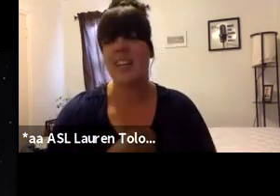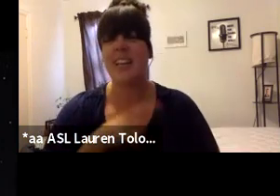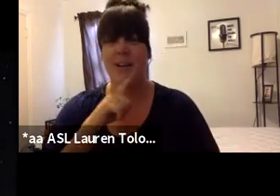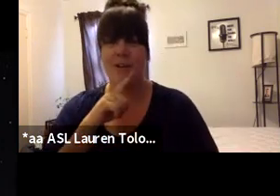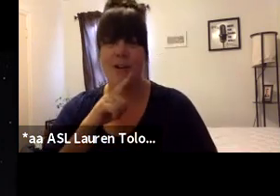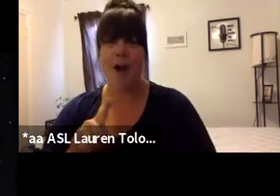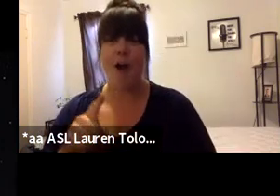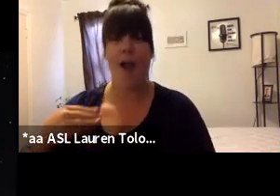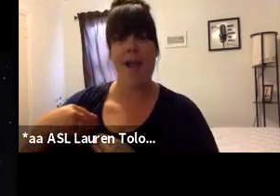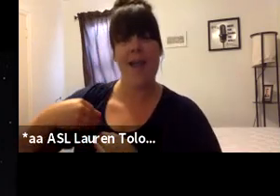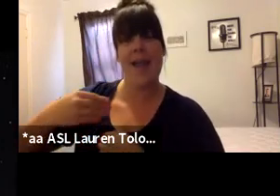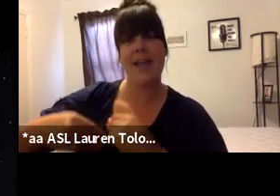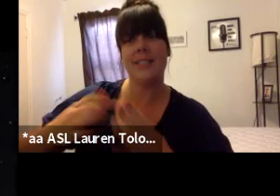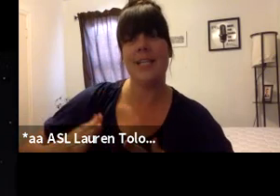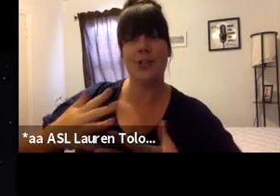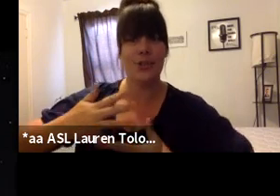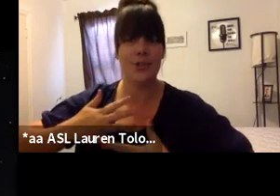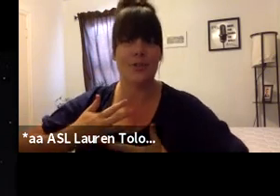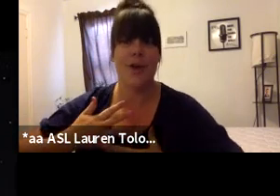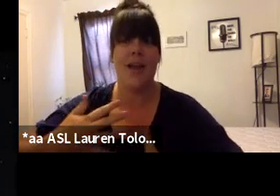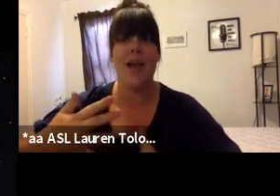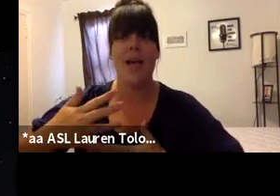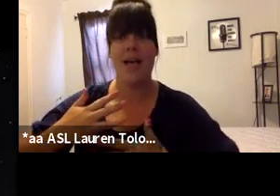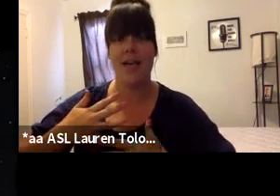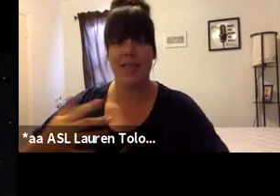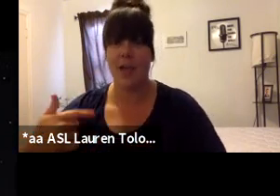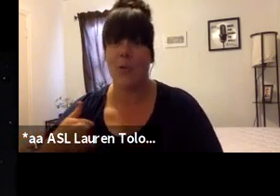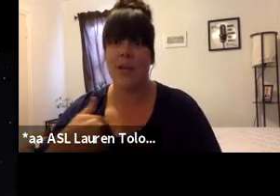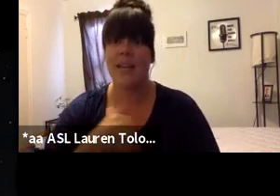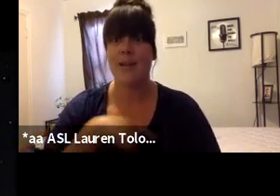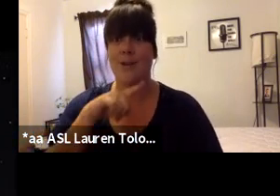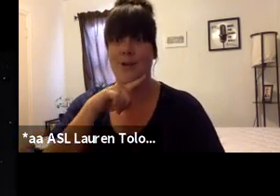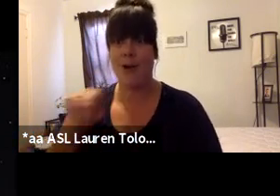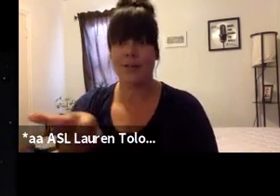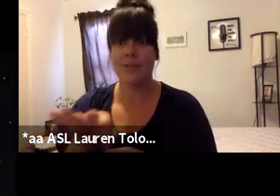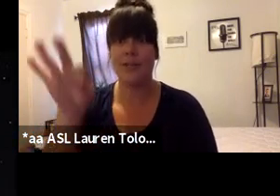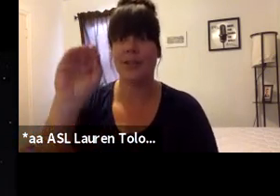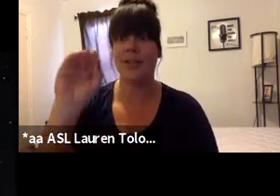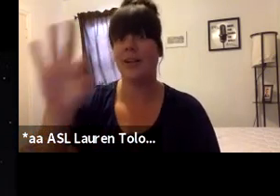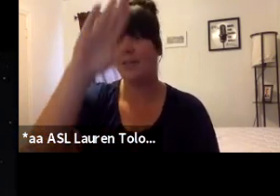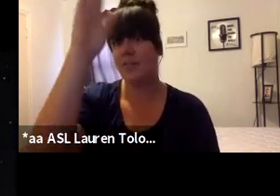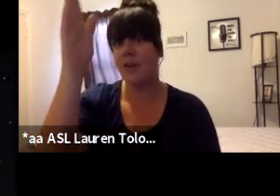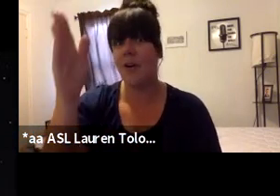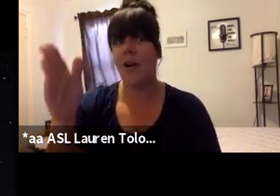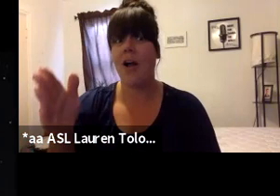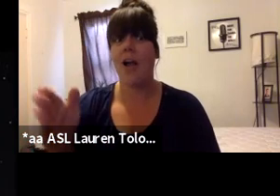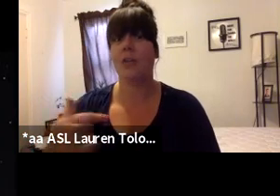of our ancestors. We are the spirit of God.